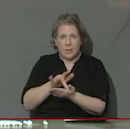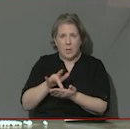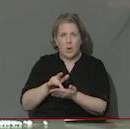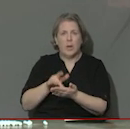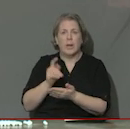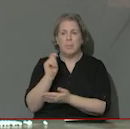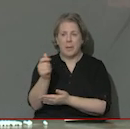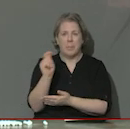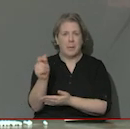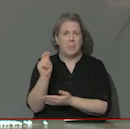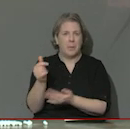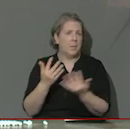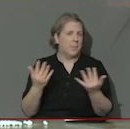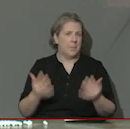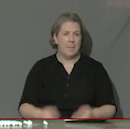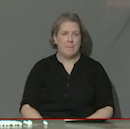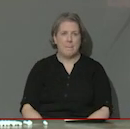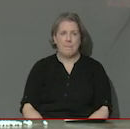sales.